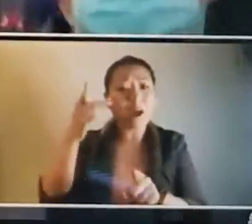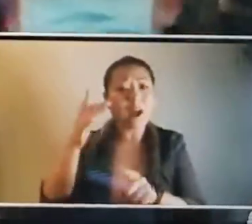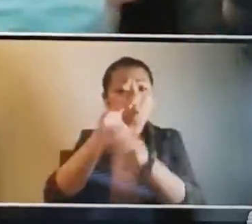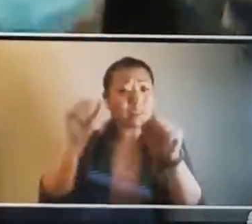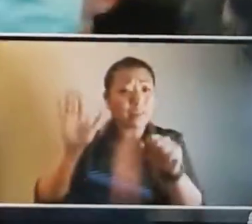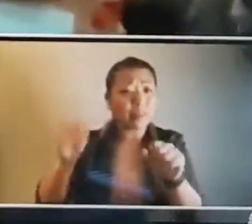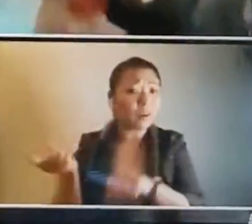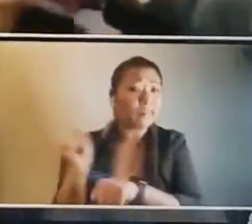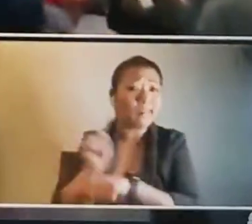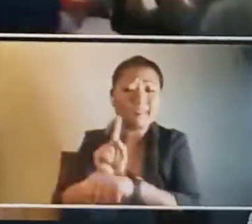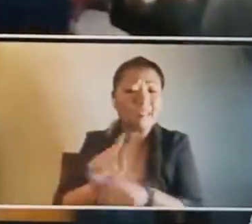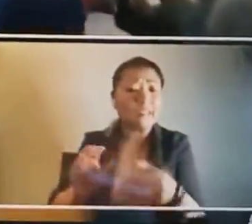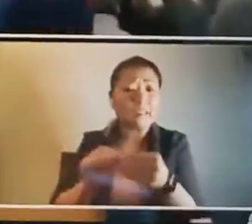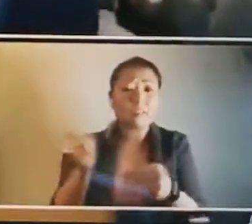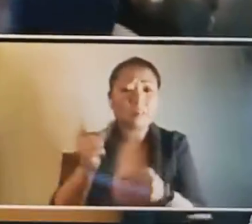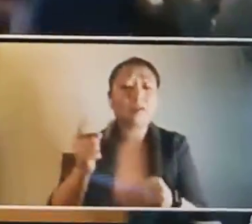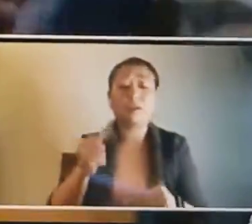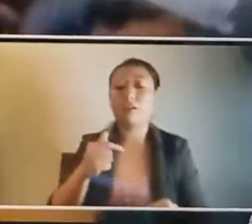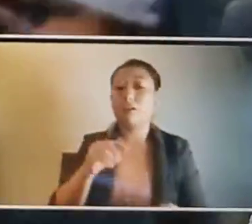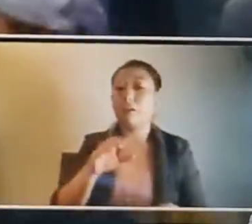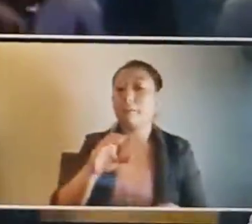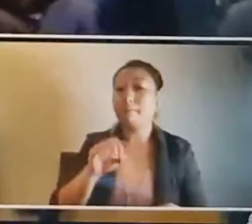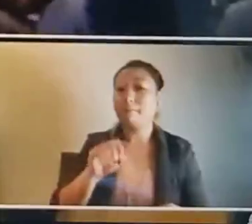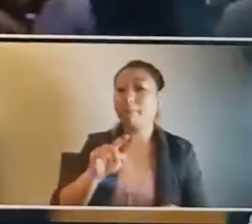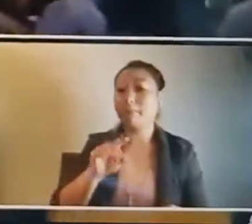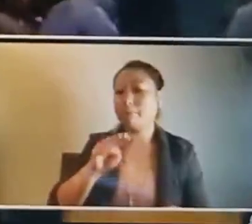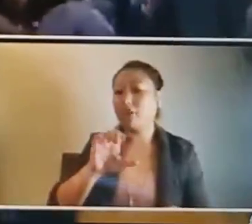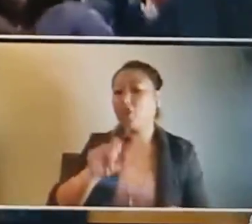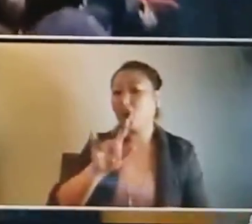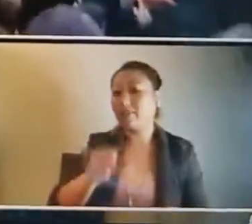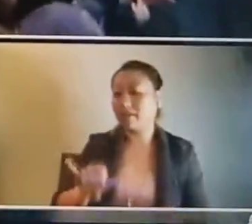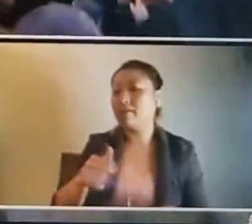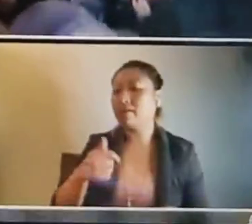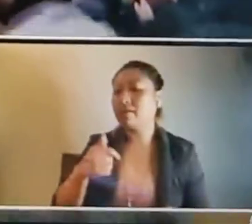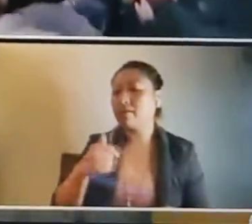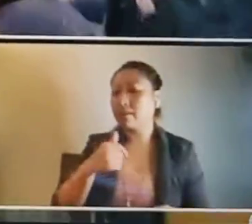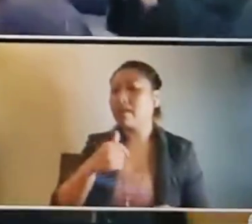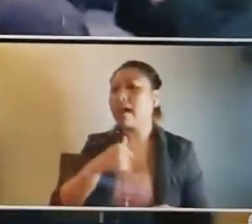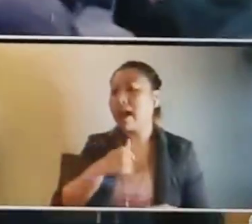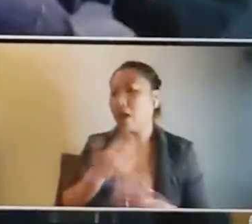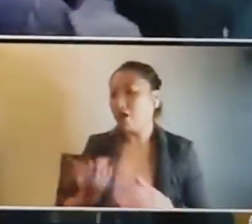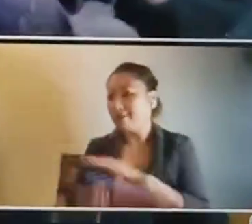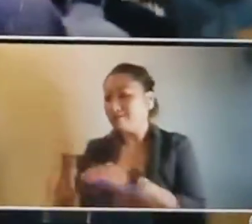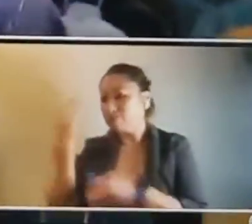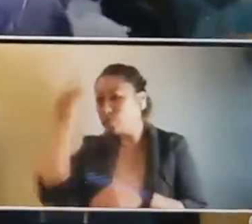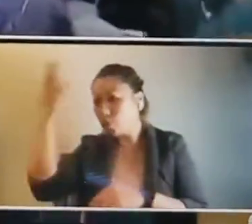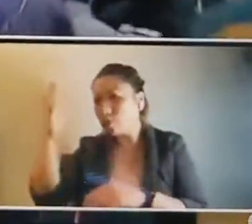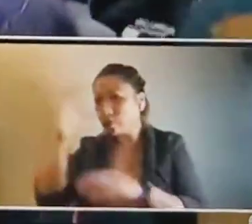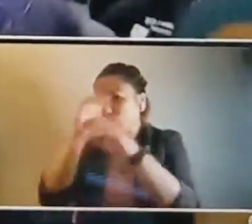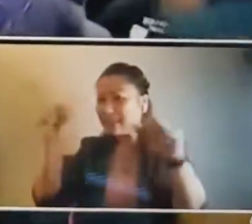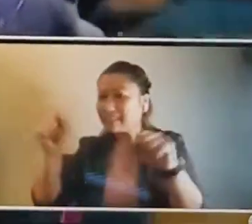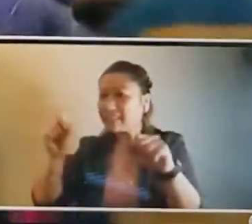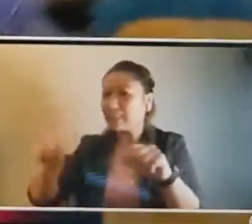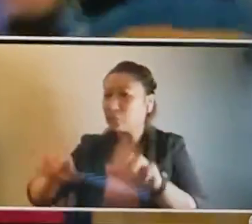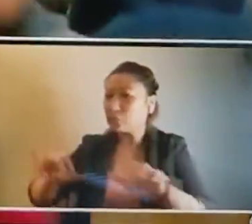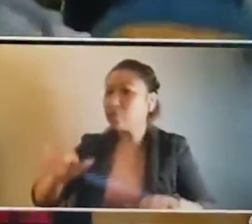I conveyed to the president what I think is best to do, and I'm hopeful the president will do it. And have you spoken with his chief of